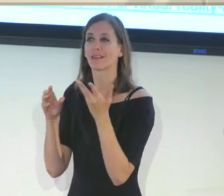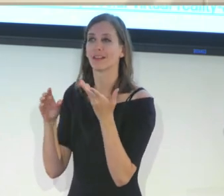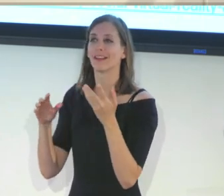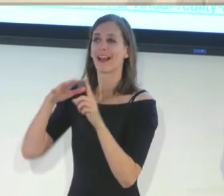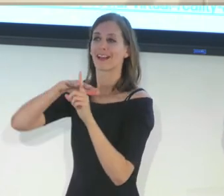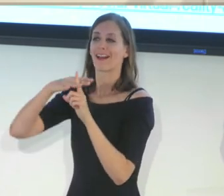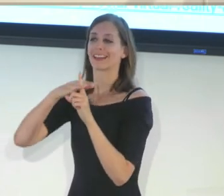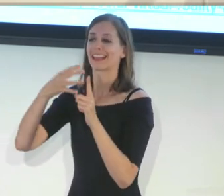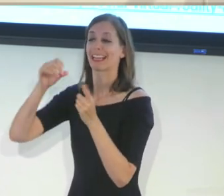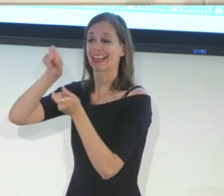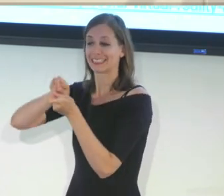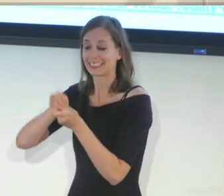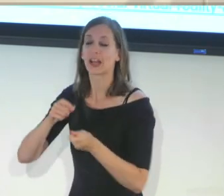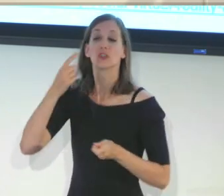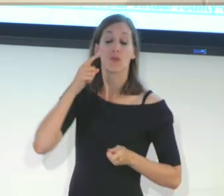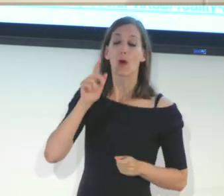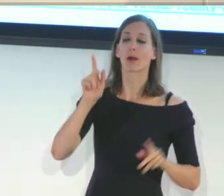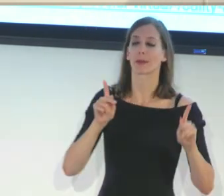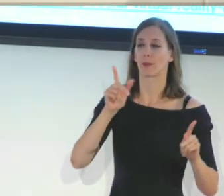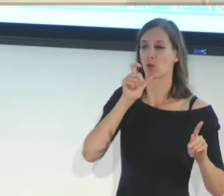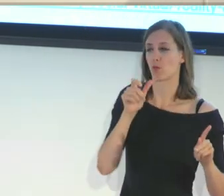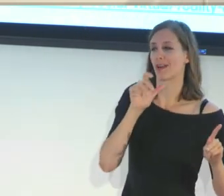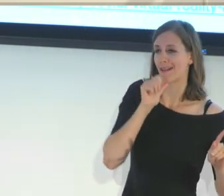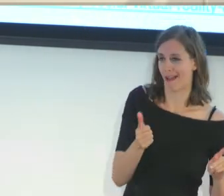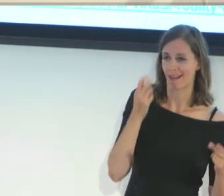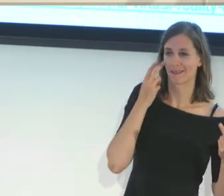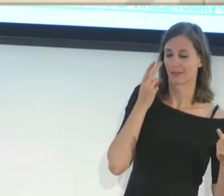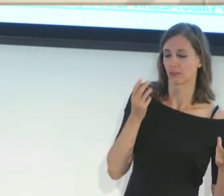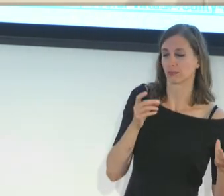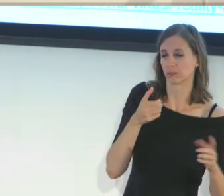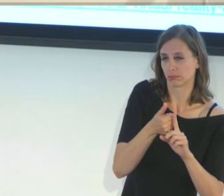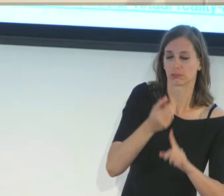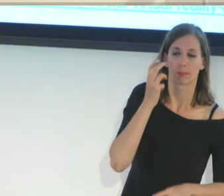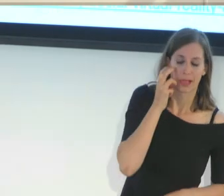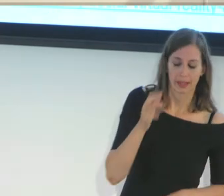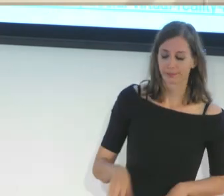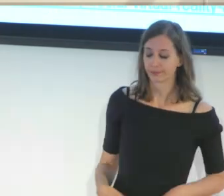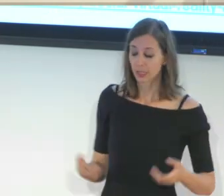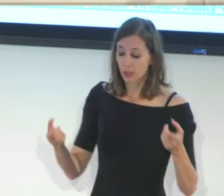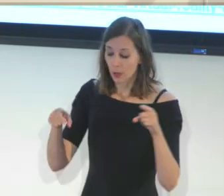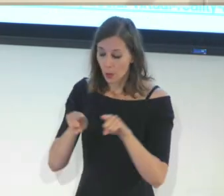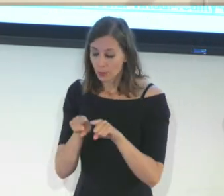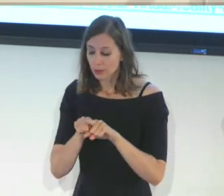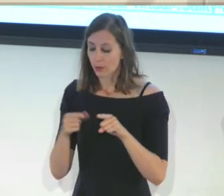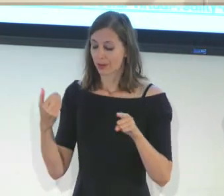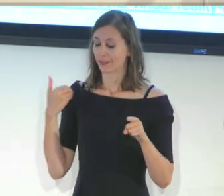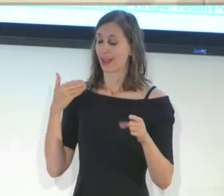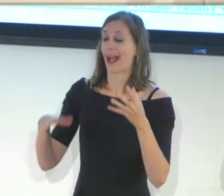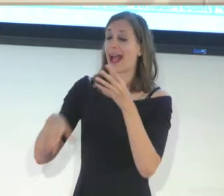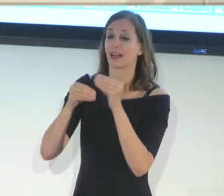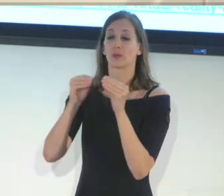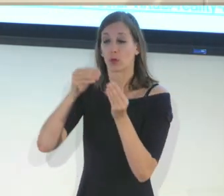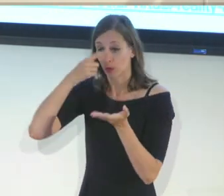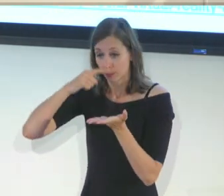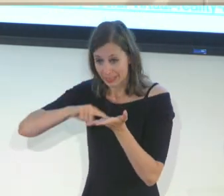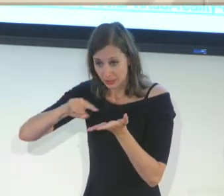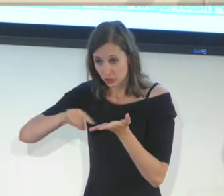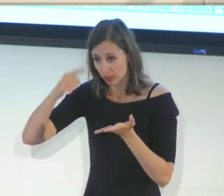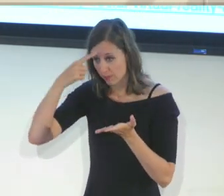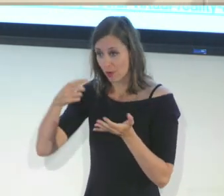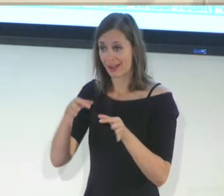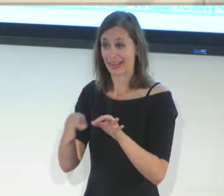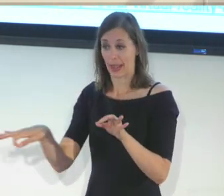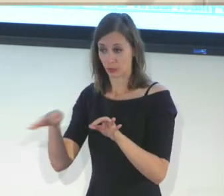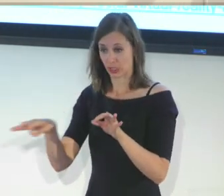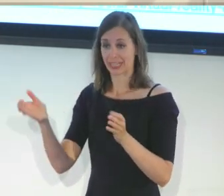were not. Equal Entry has also done some research and experiments to embed captioning services that already